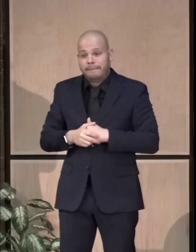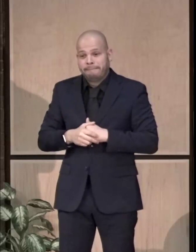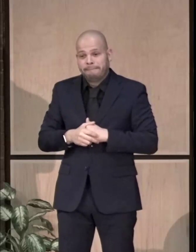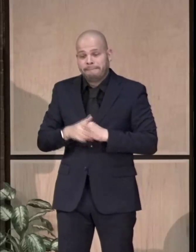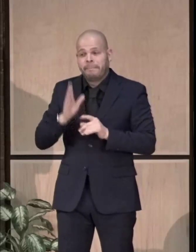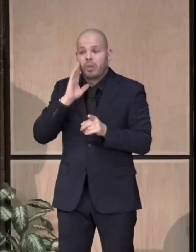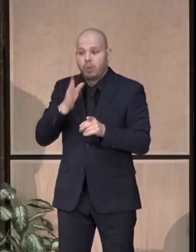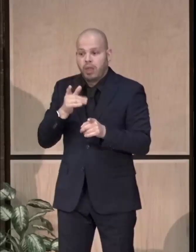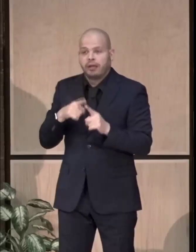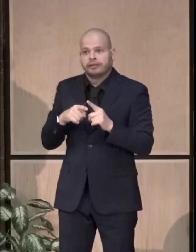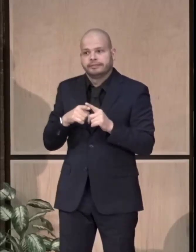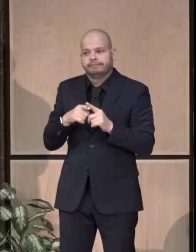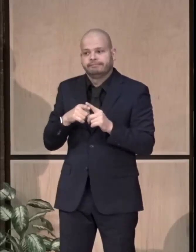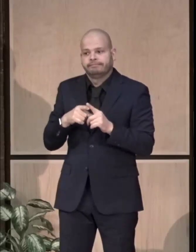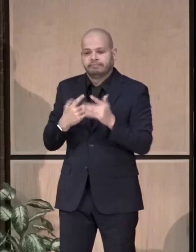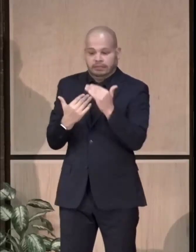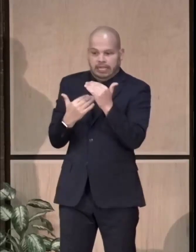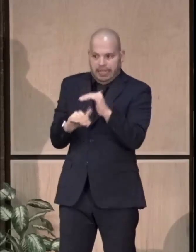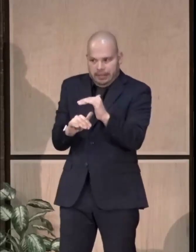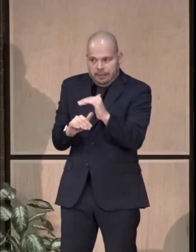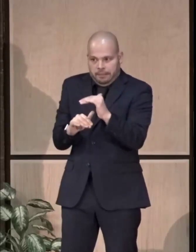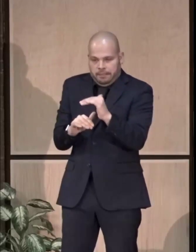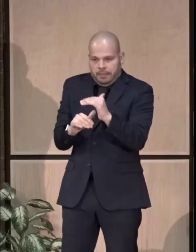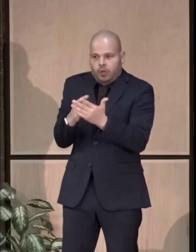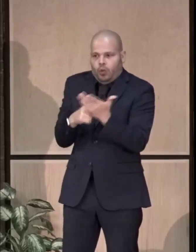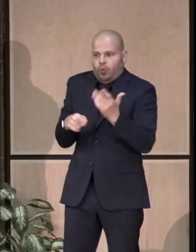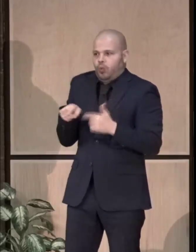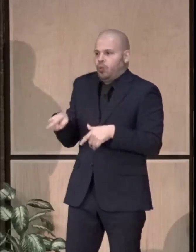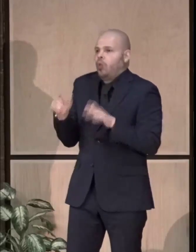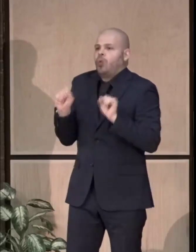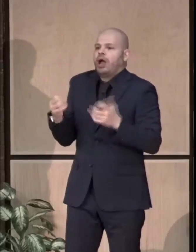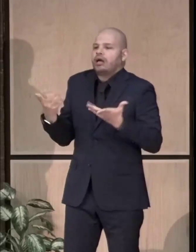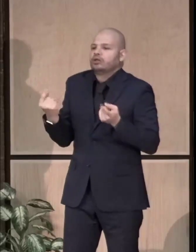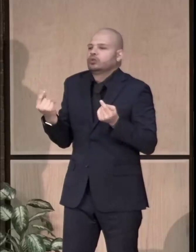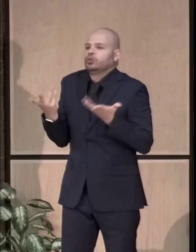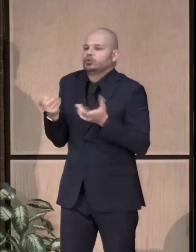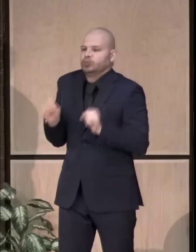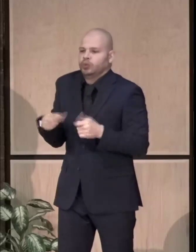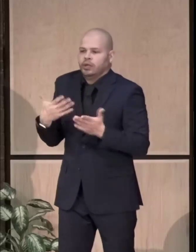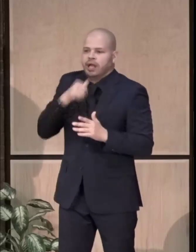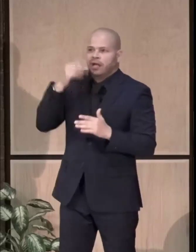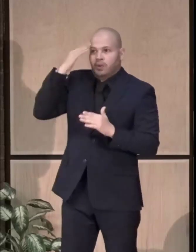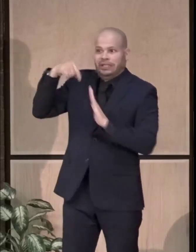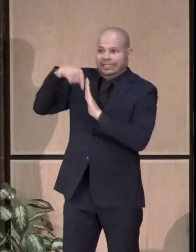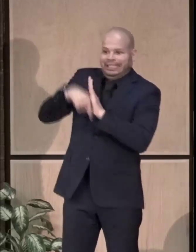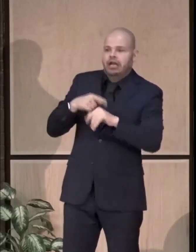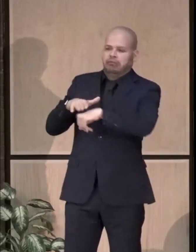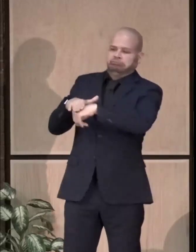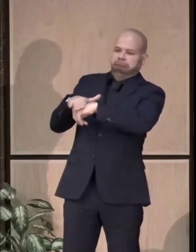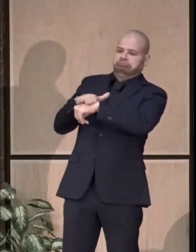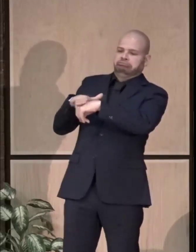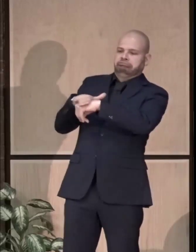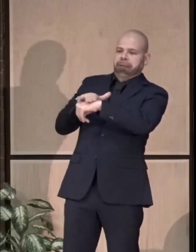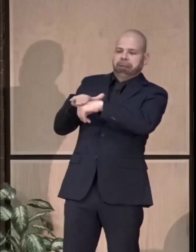what they're able to do, but that's my general understanding of a profile. Mm-hmm. And for Sergeant Card, he